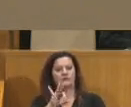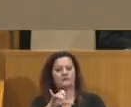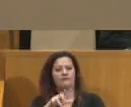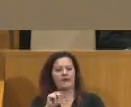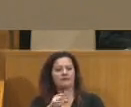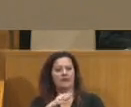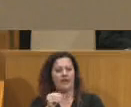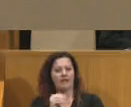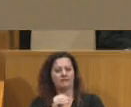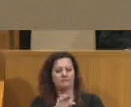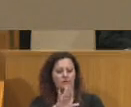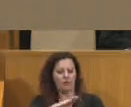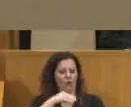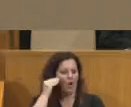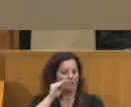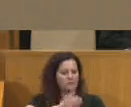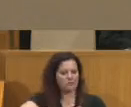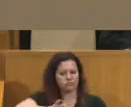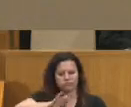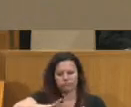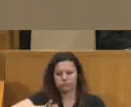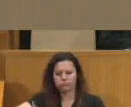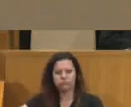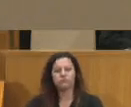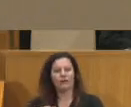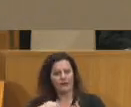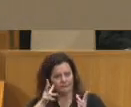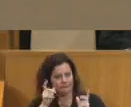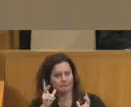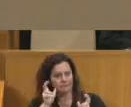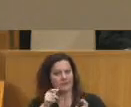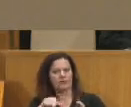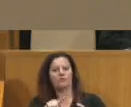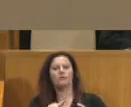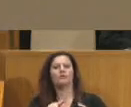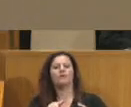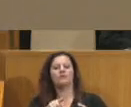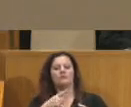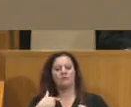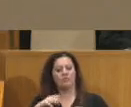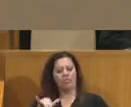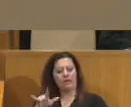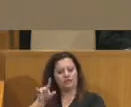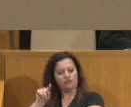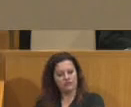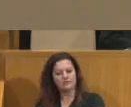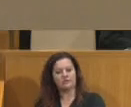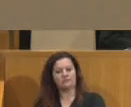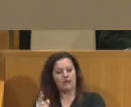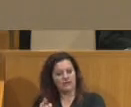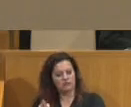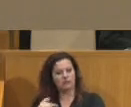Joe. So Mark, I want to thank you for doing the Phi Nu Pi.